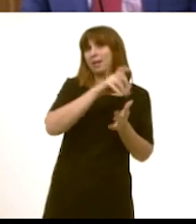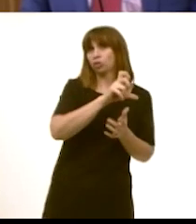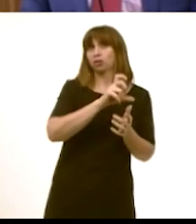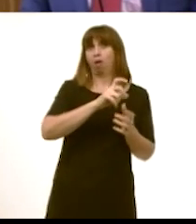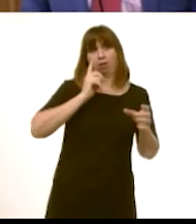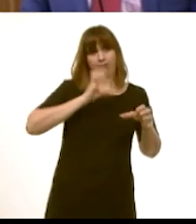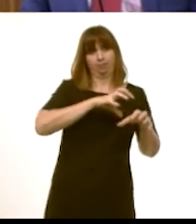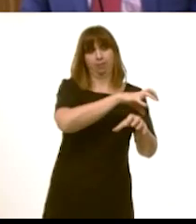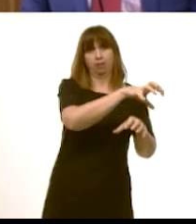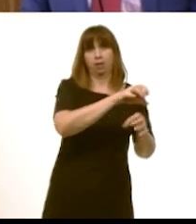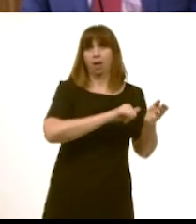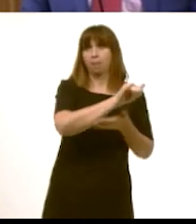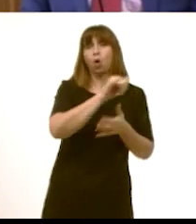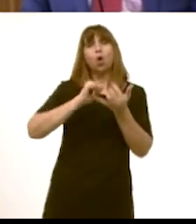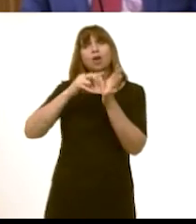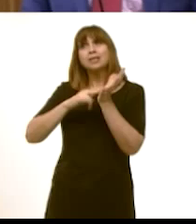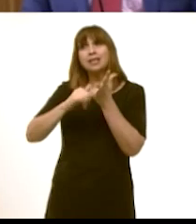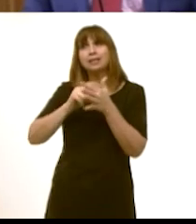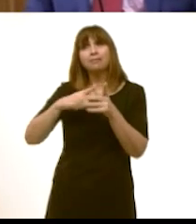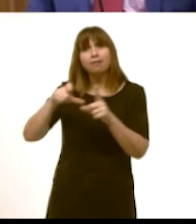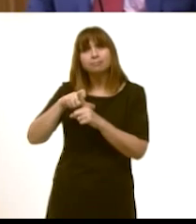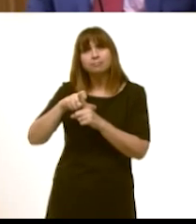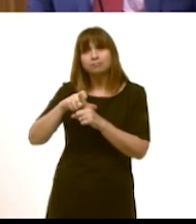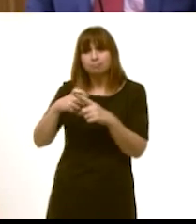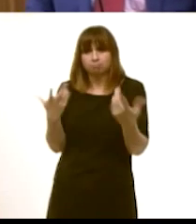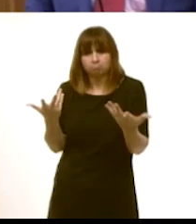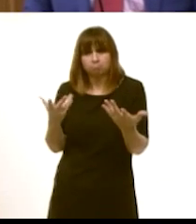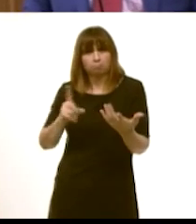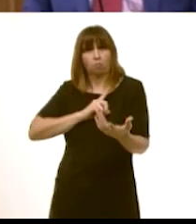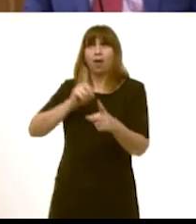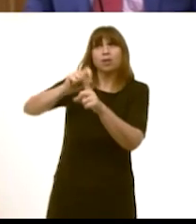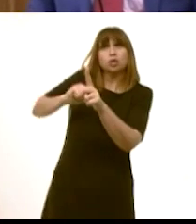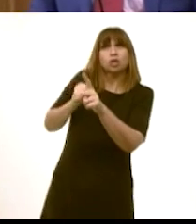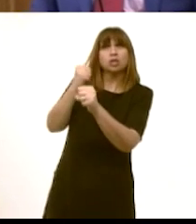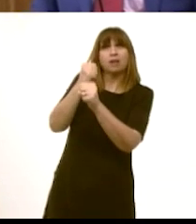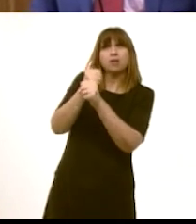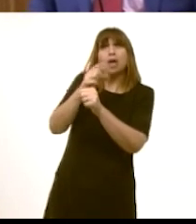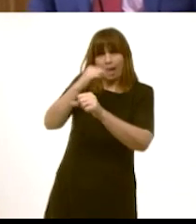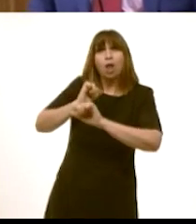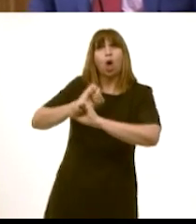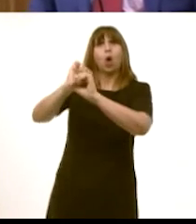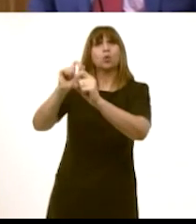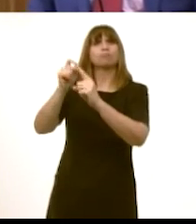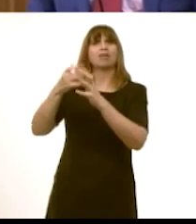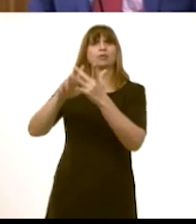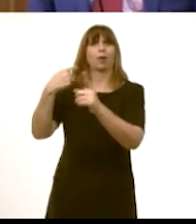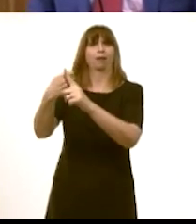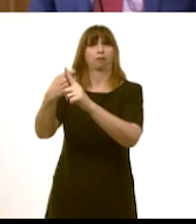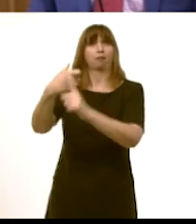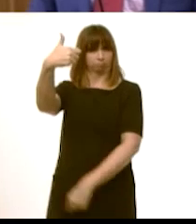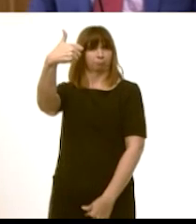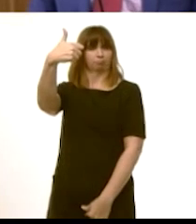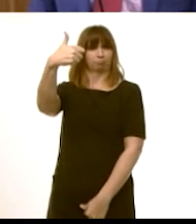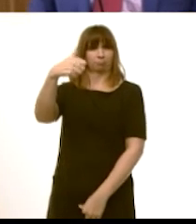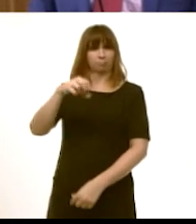Airport, or indeed to own Stansted Airport? Why is it right for the Scottish Government to own Prestwick Airport, but it's somehow wrong for the Welsh Government to